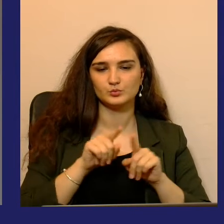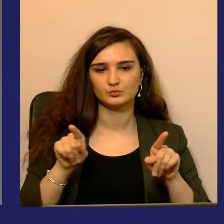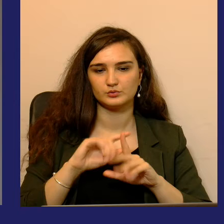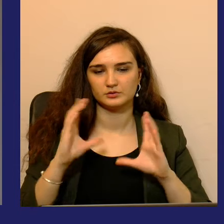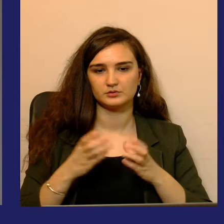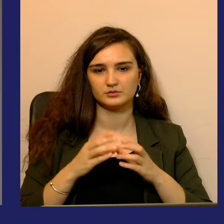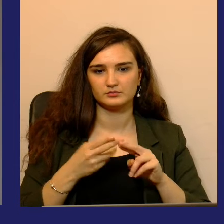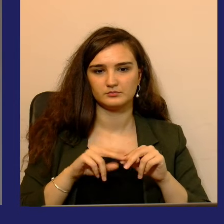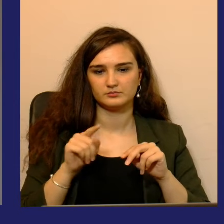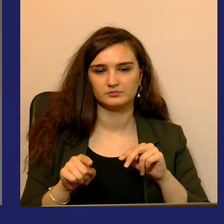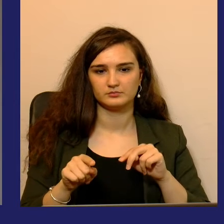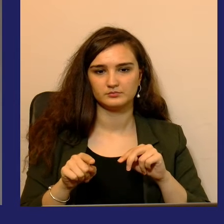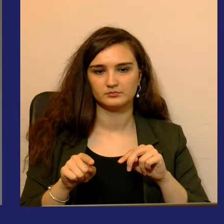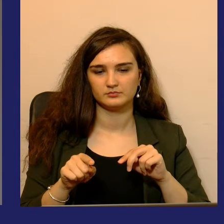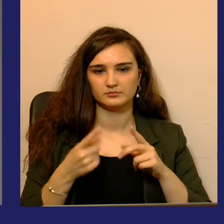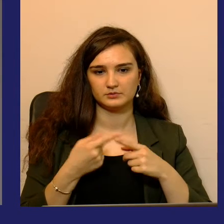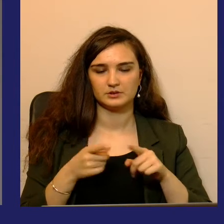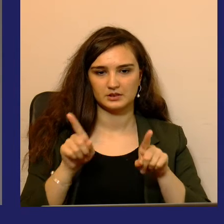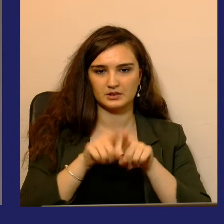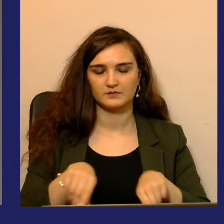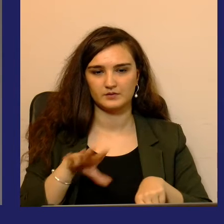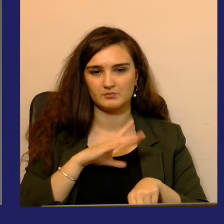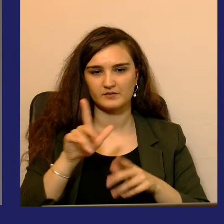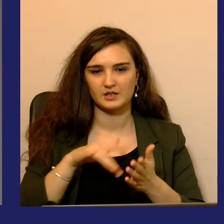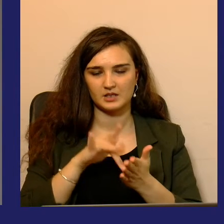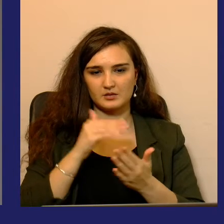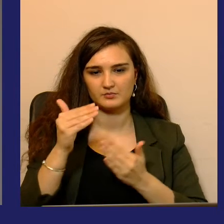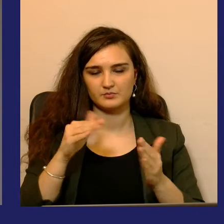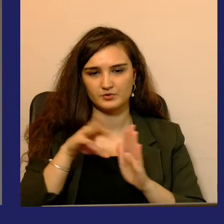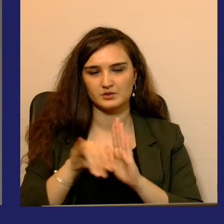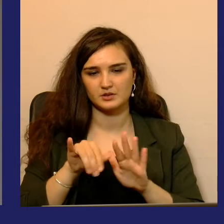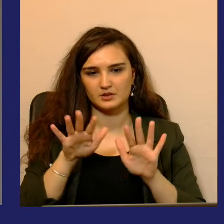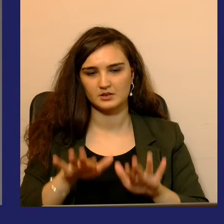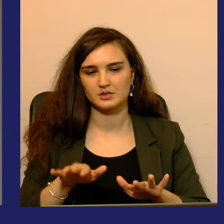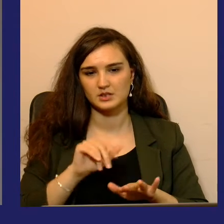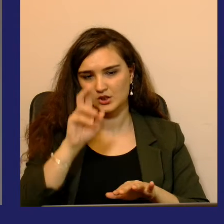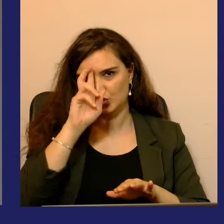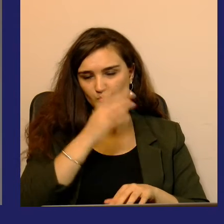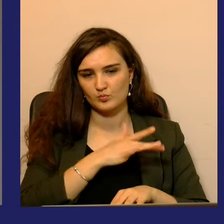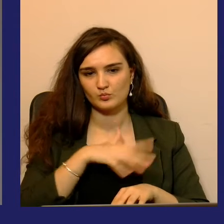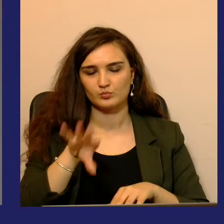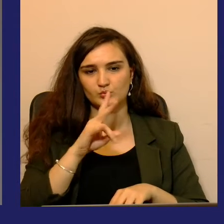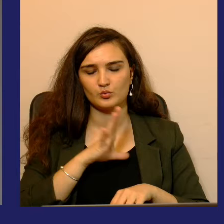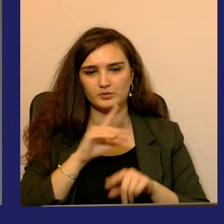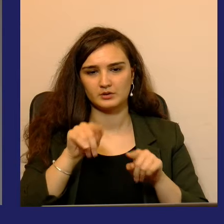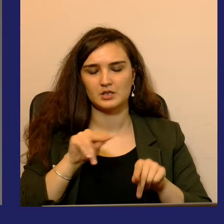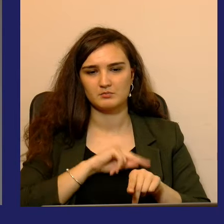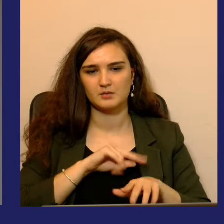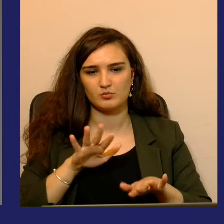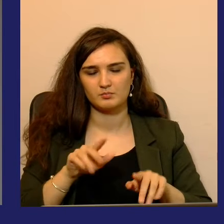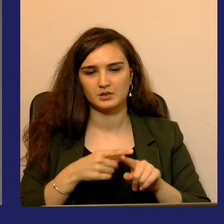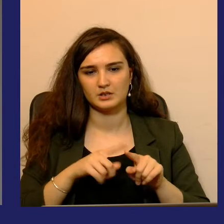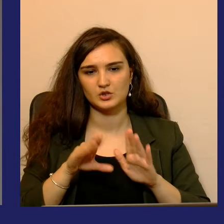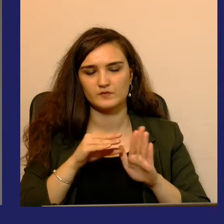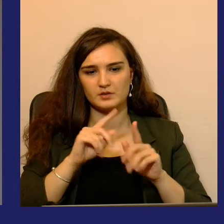resign before elections have been able to come back into office and been able to access those resources more. You've also